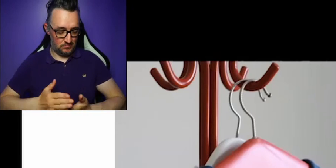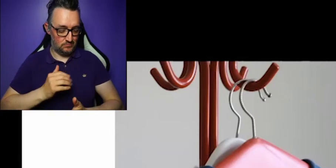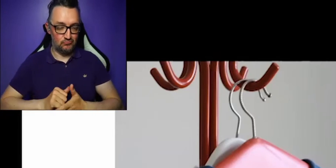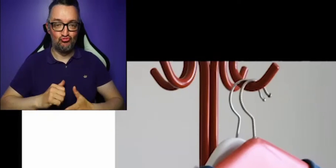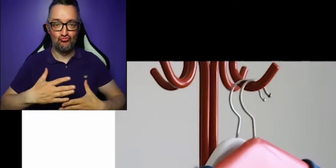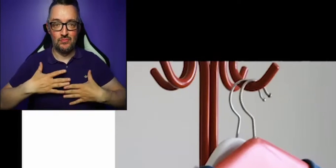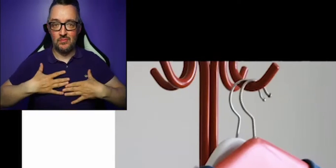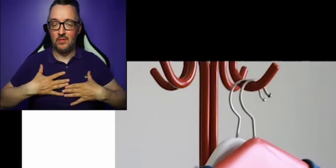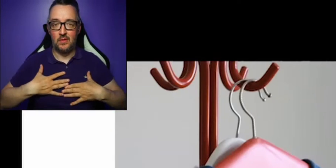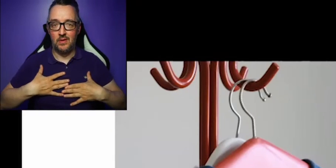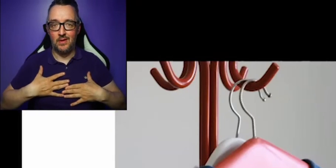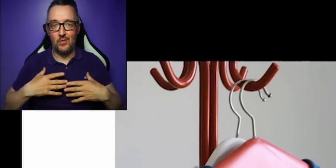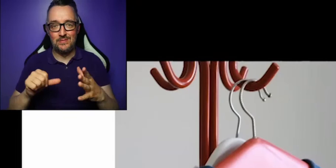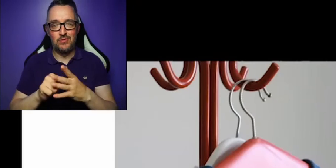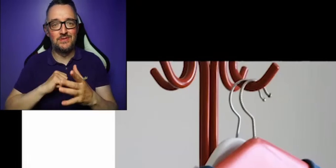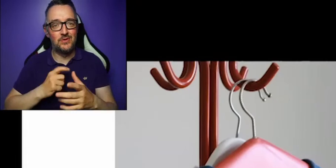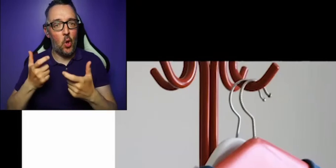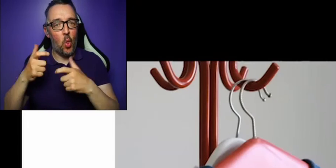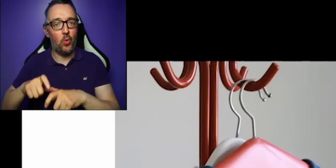And